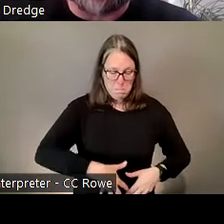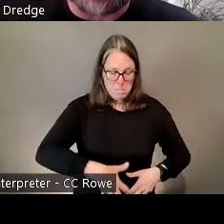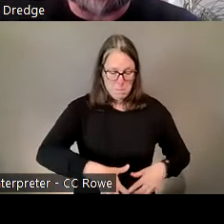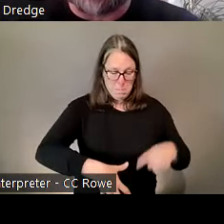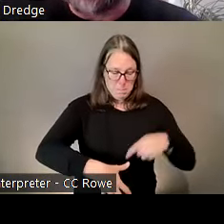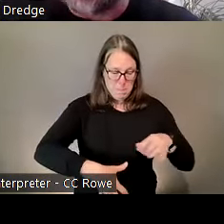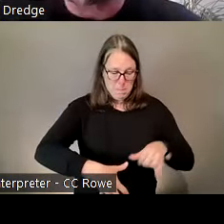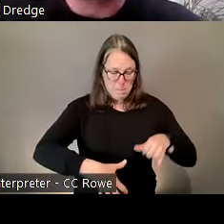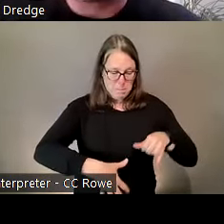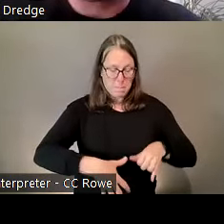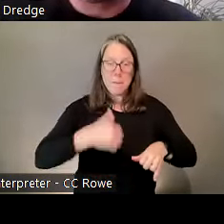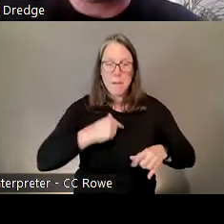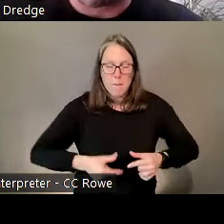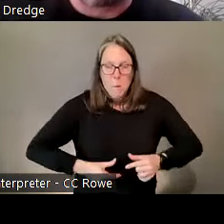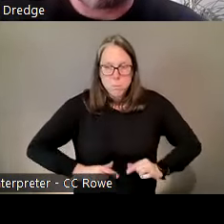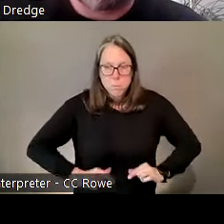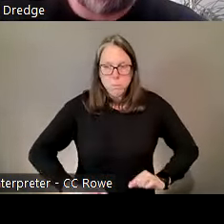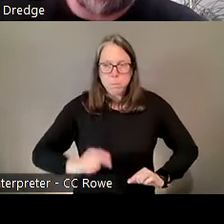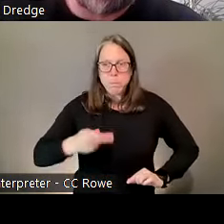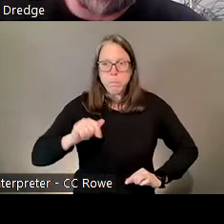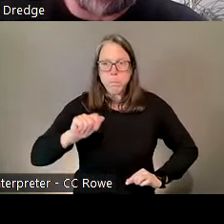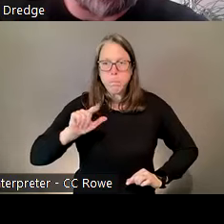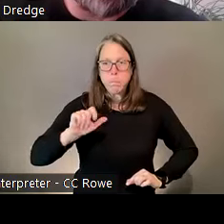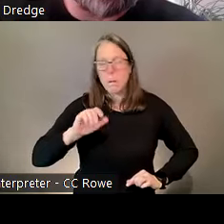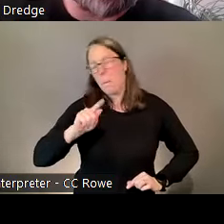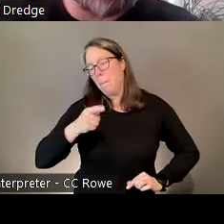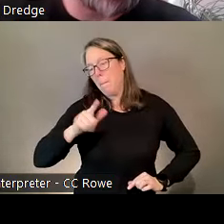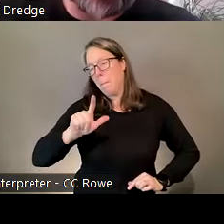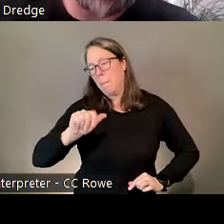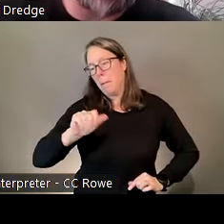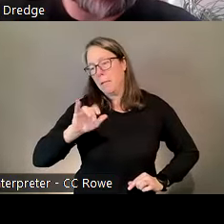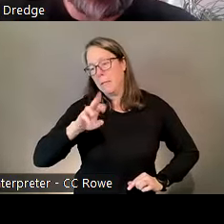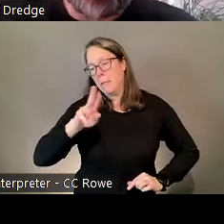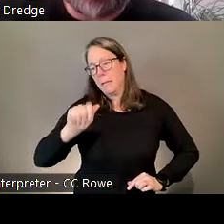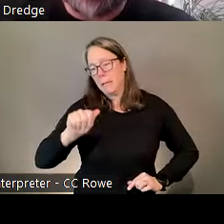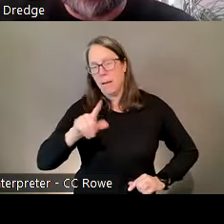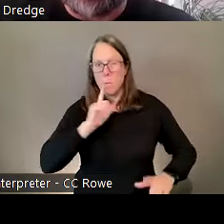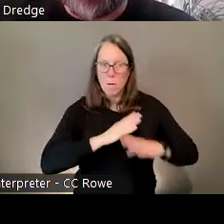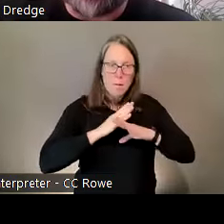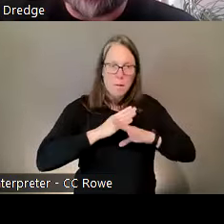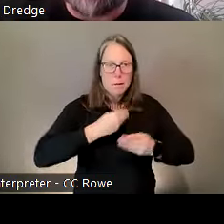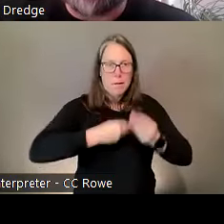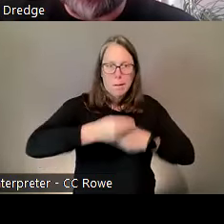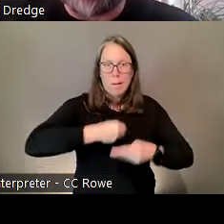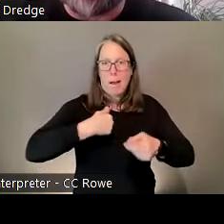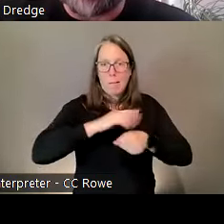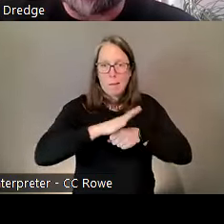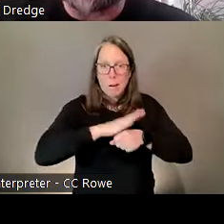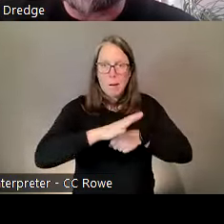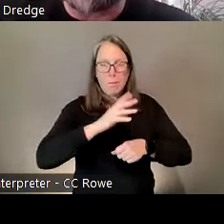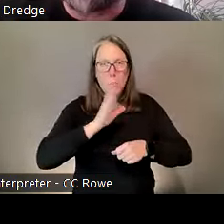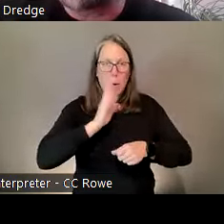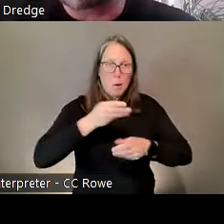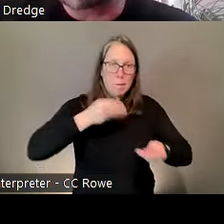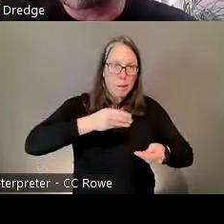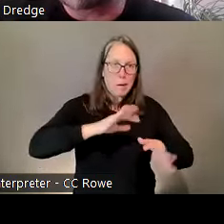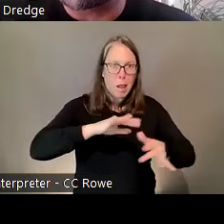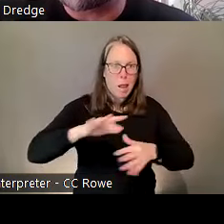delivery and all of that. And so if you take them out of that environment too soon, they don't have the adequate